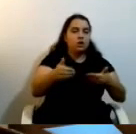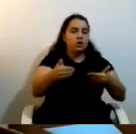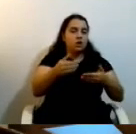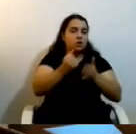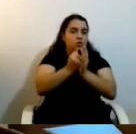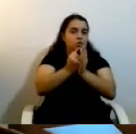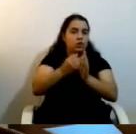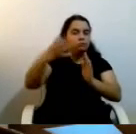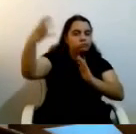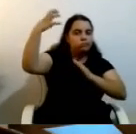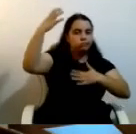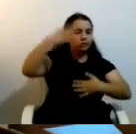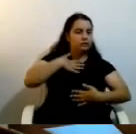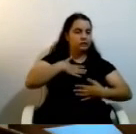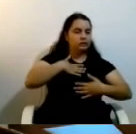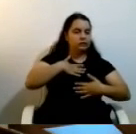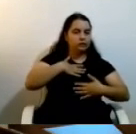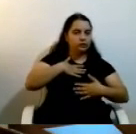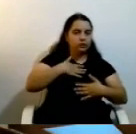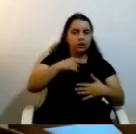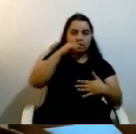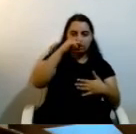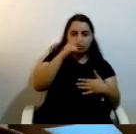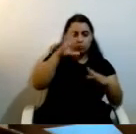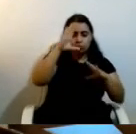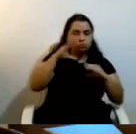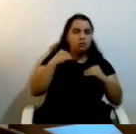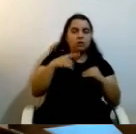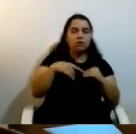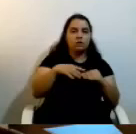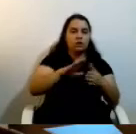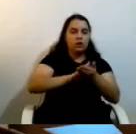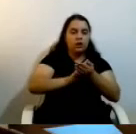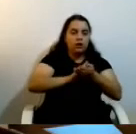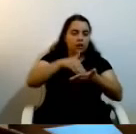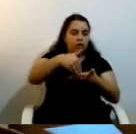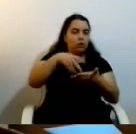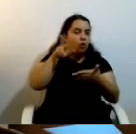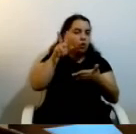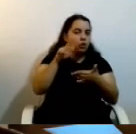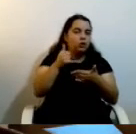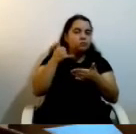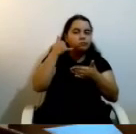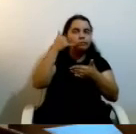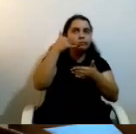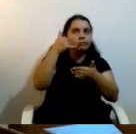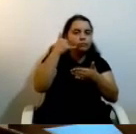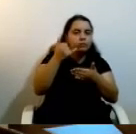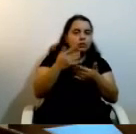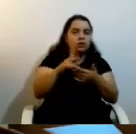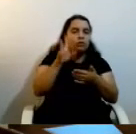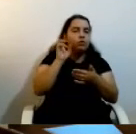mail, listen to their phone calls, and witness their family quarrels.